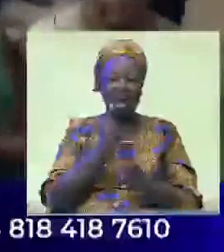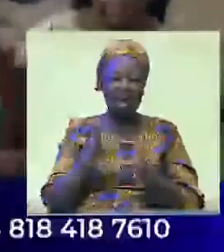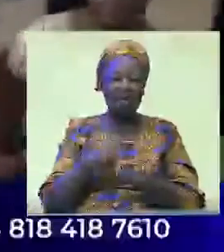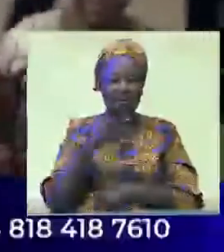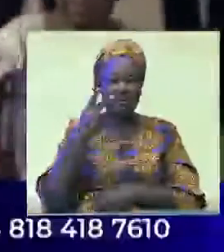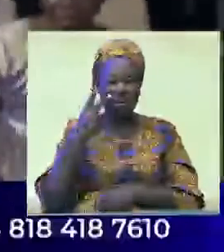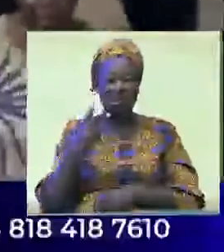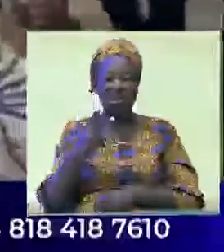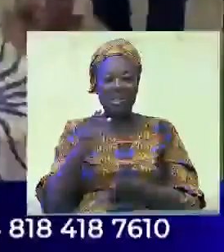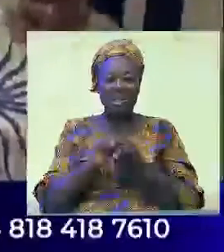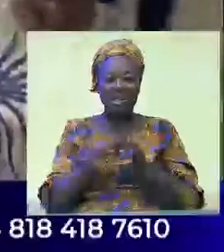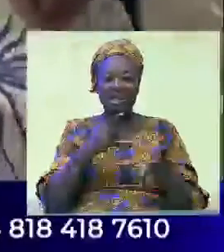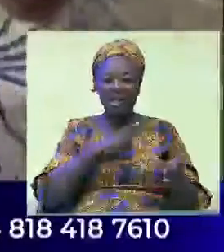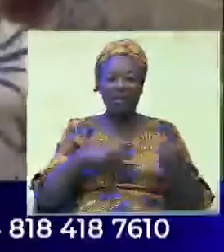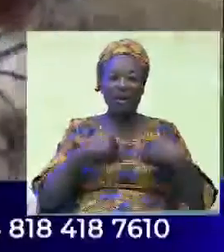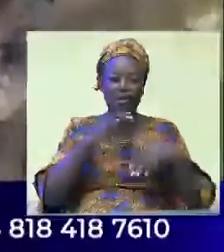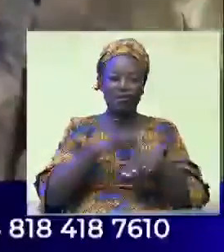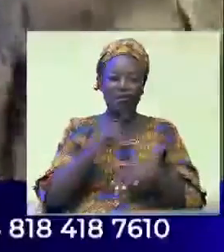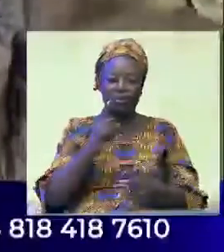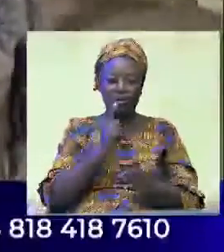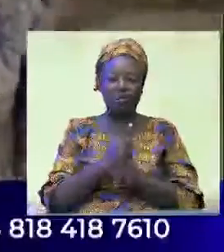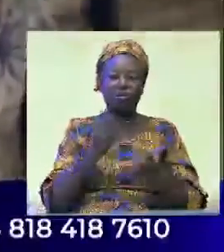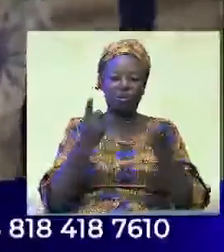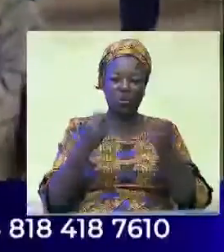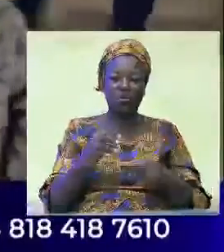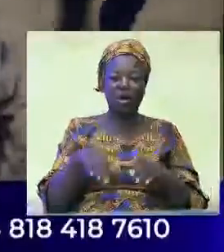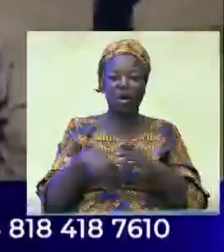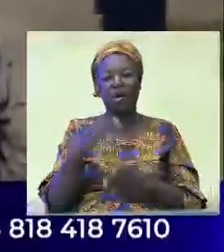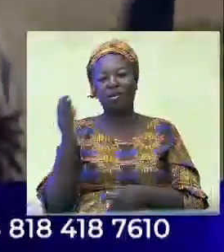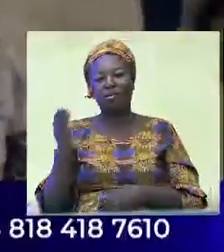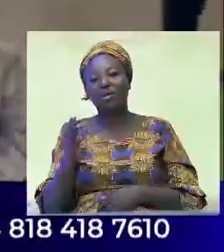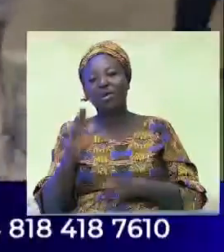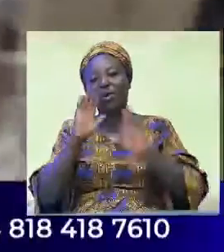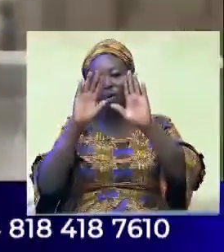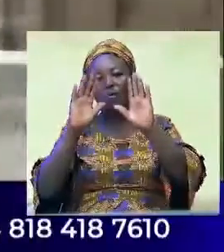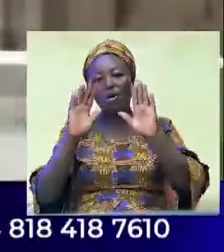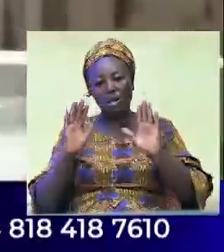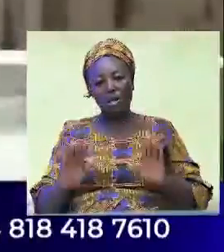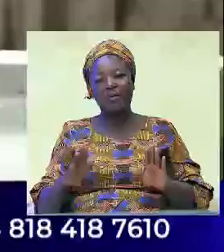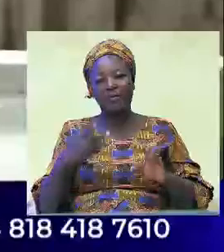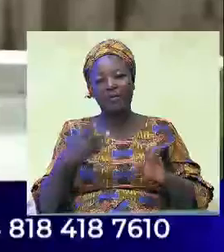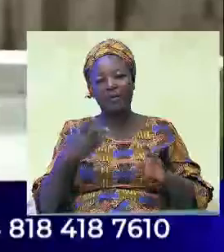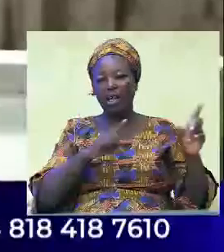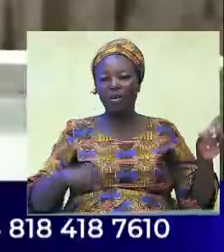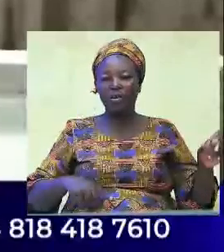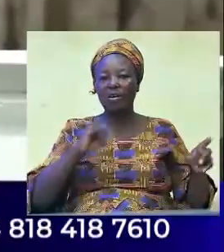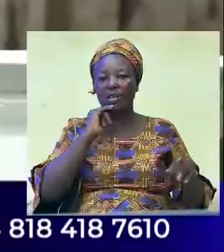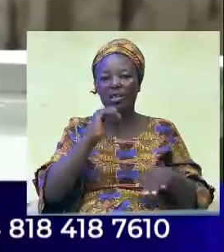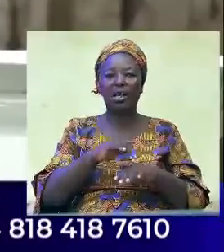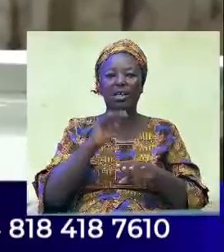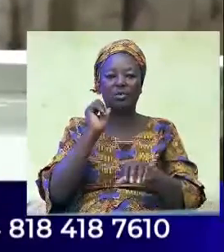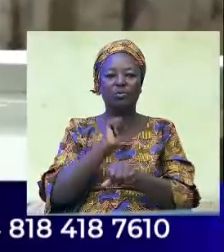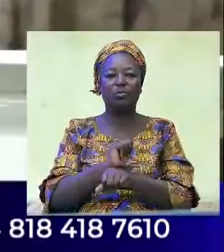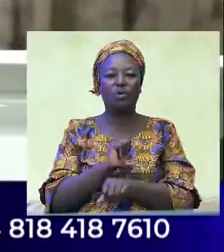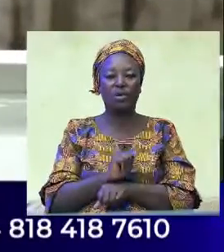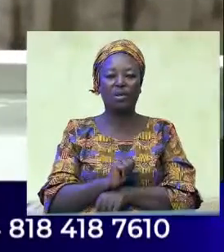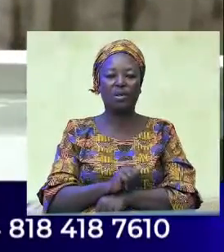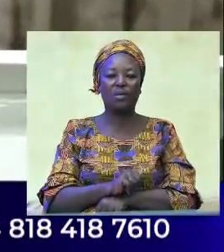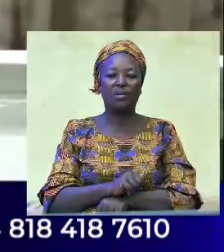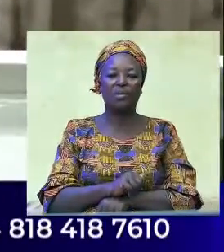walking. See her walking. As you discover your miracle, just come out. See her. Look at her. Wonderful,